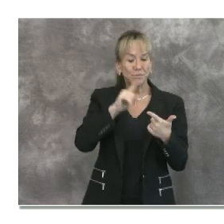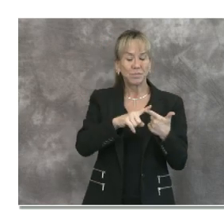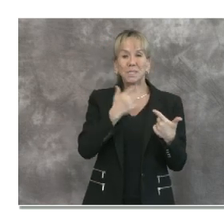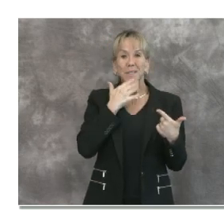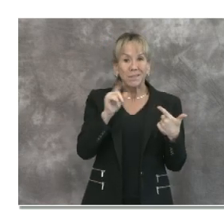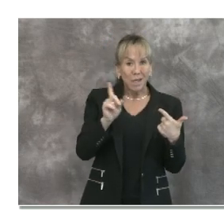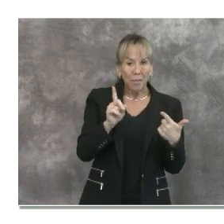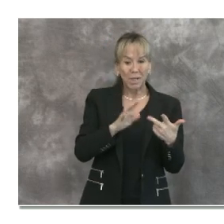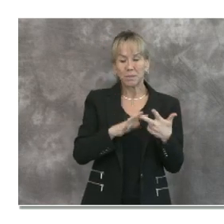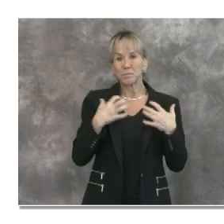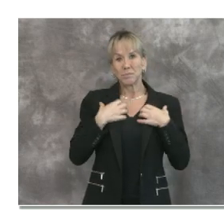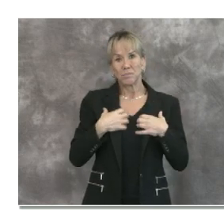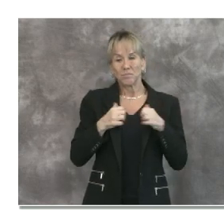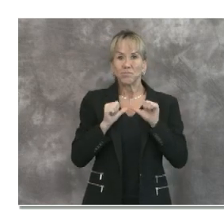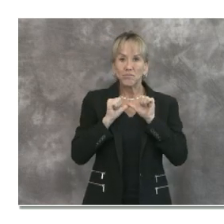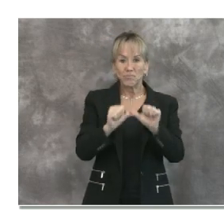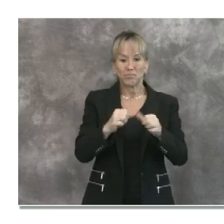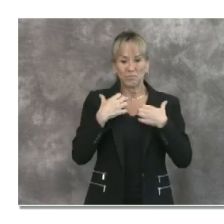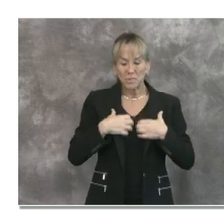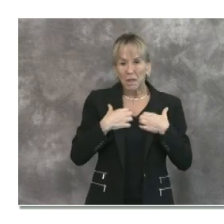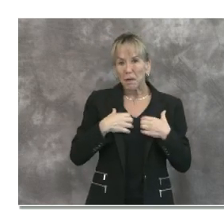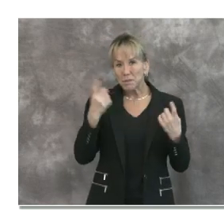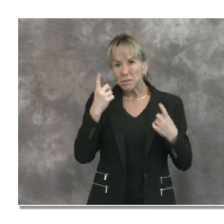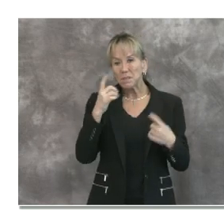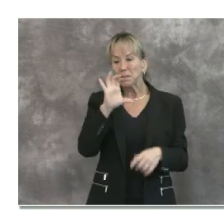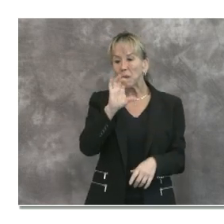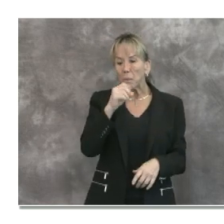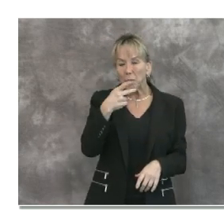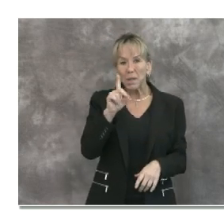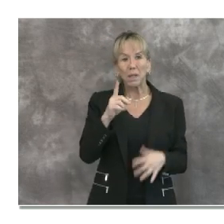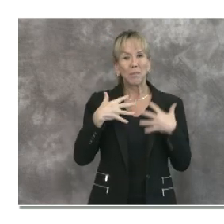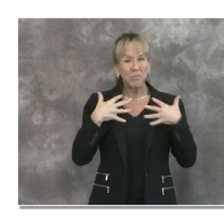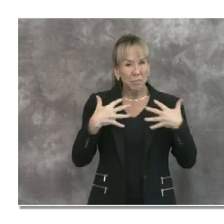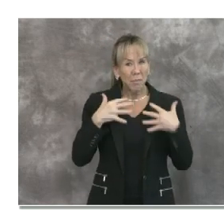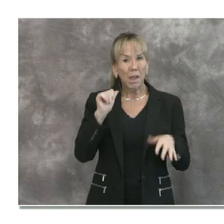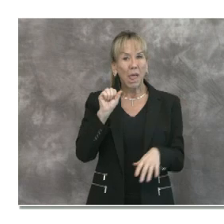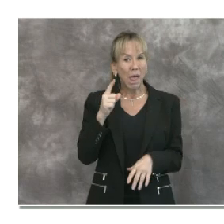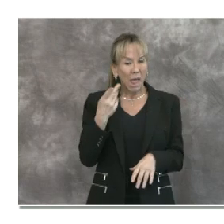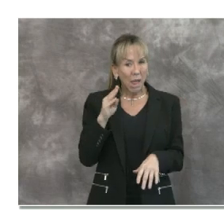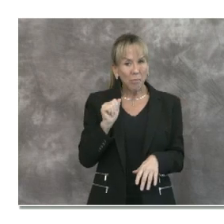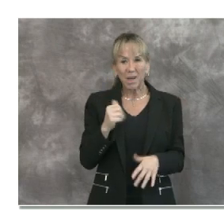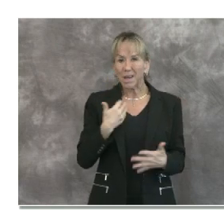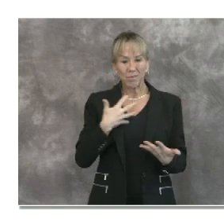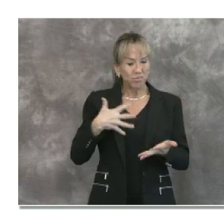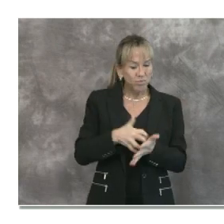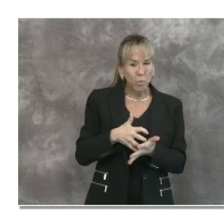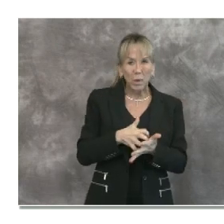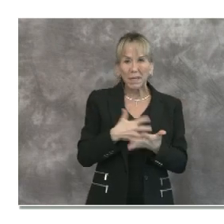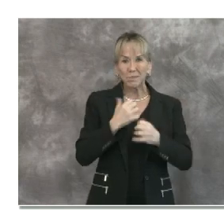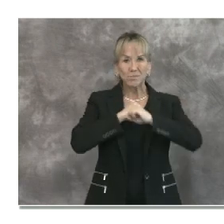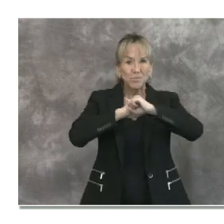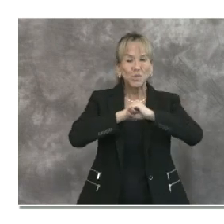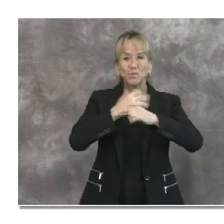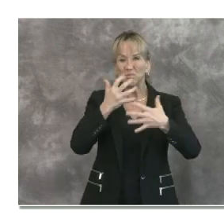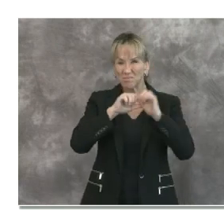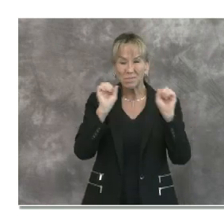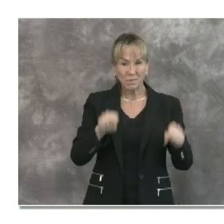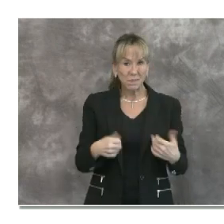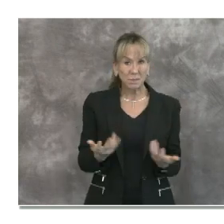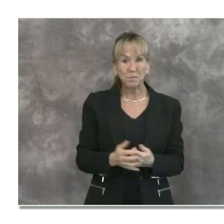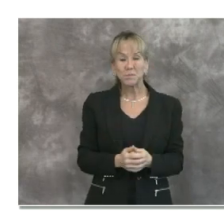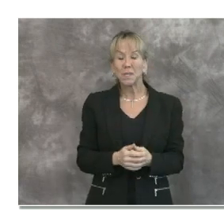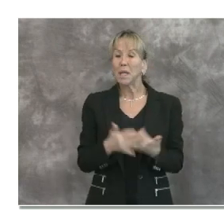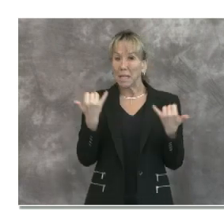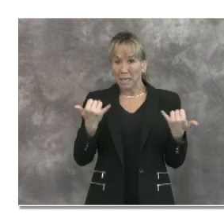chronic lung disease, asthma, COPD, compromised immune systems. And we